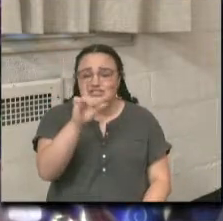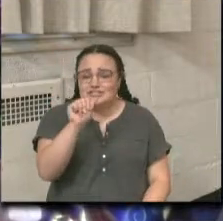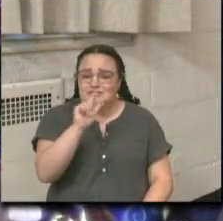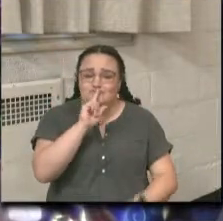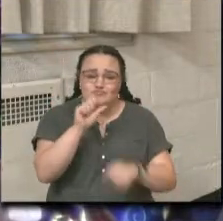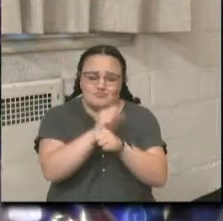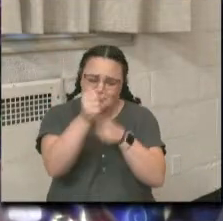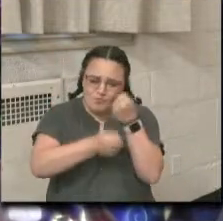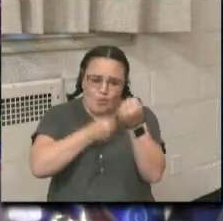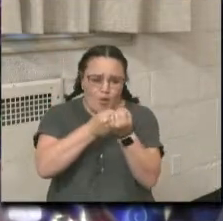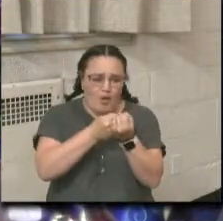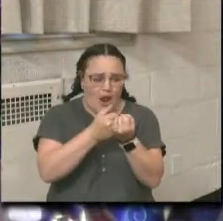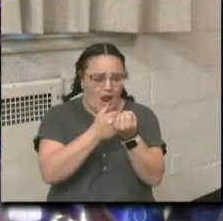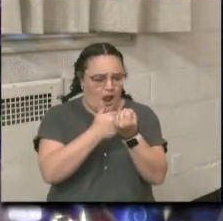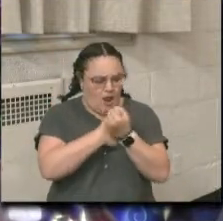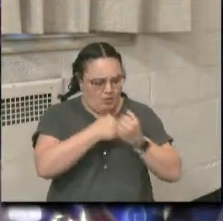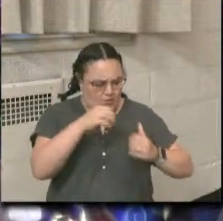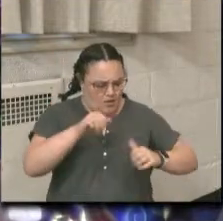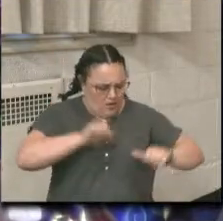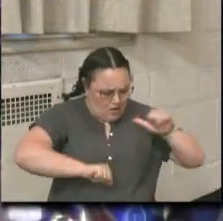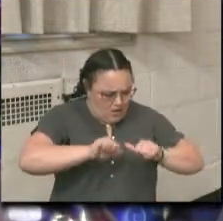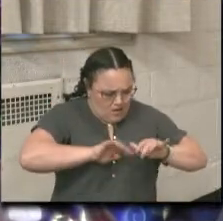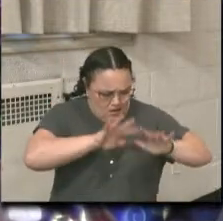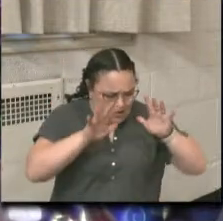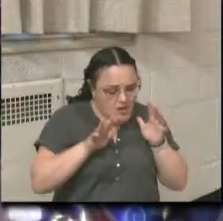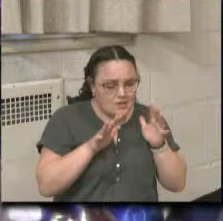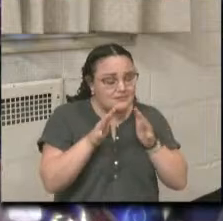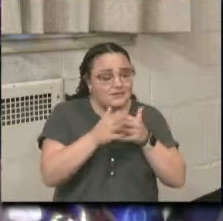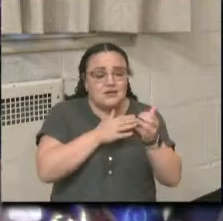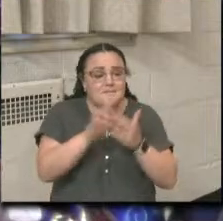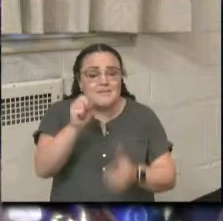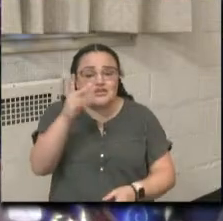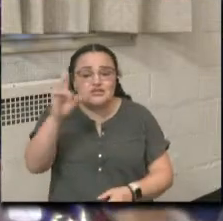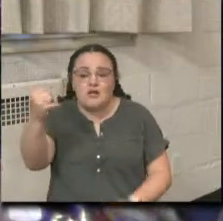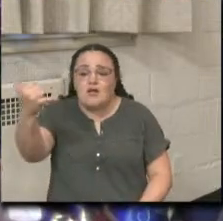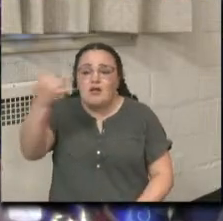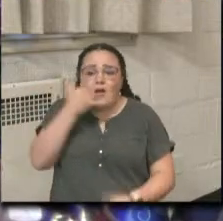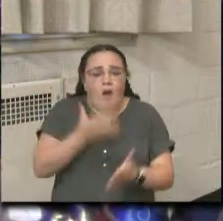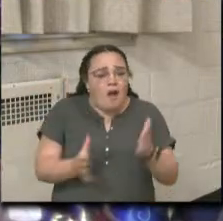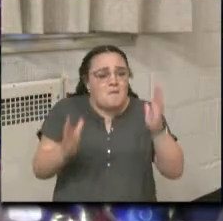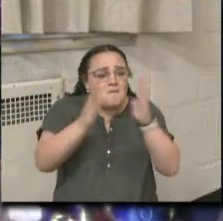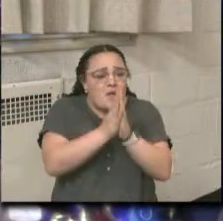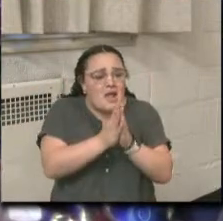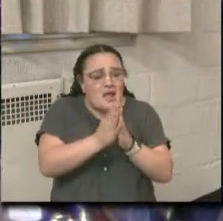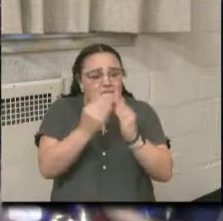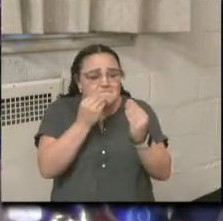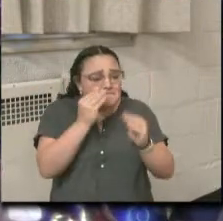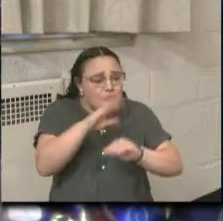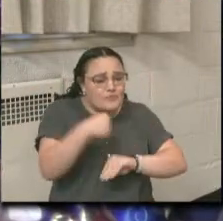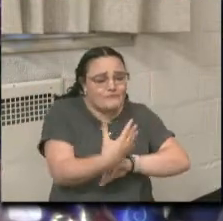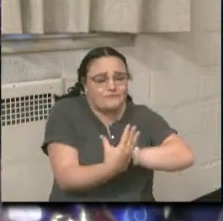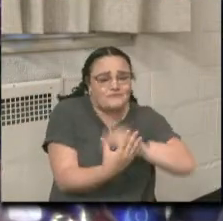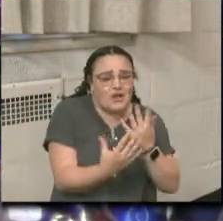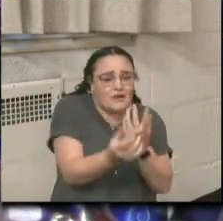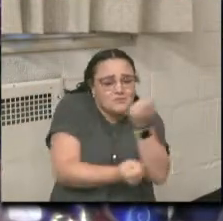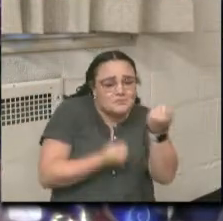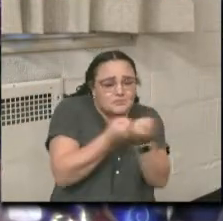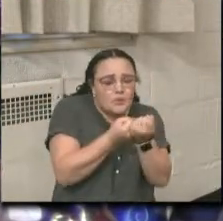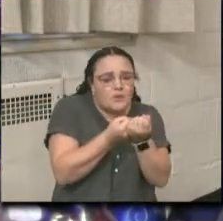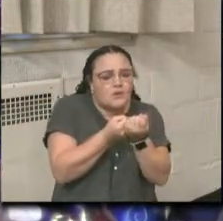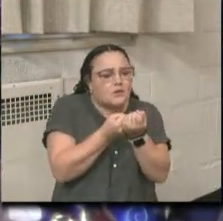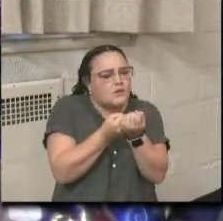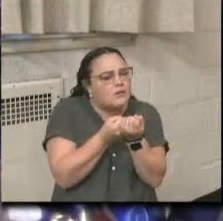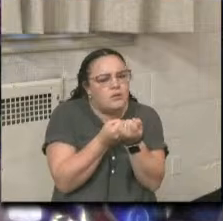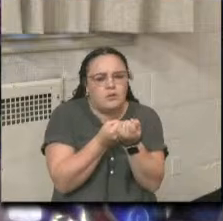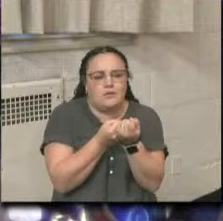it. I received daily calls, prayers, meals, support. At that